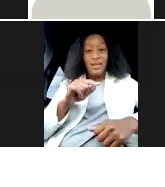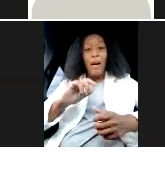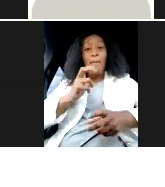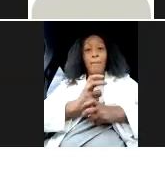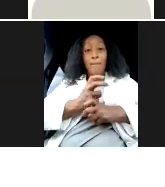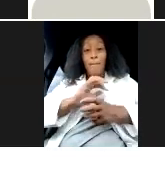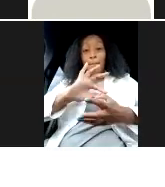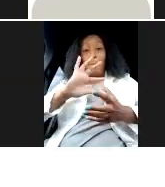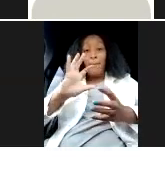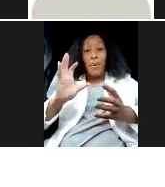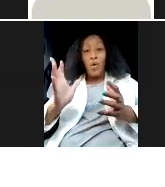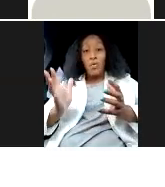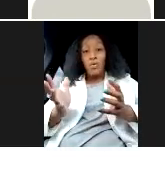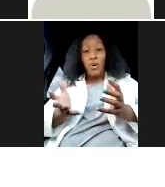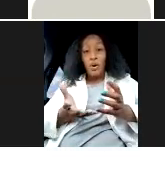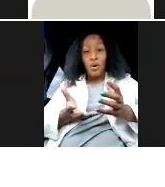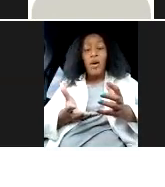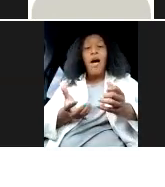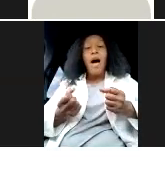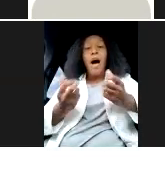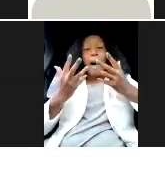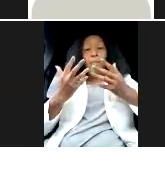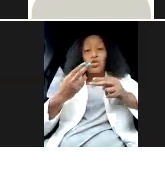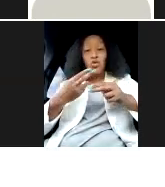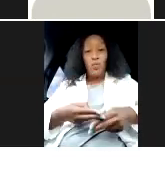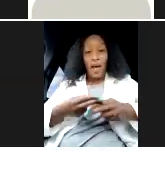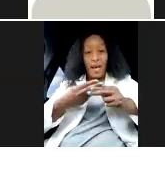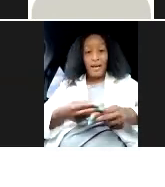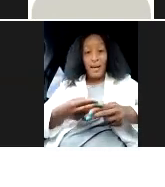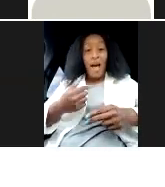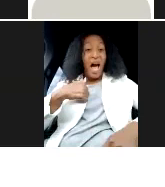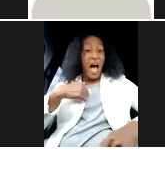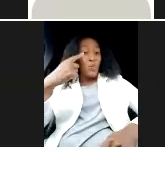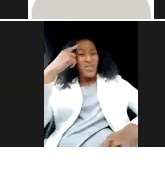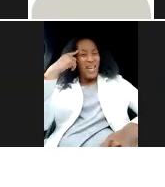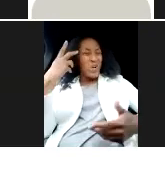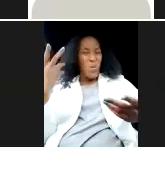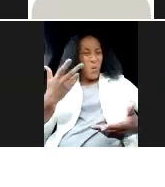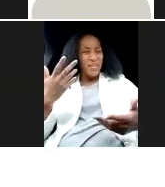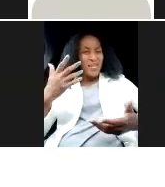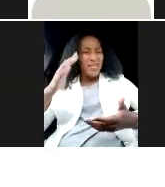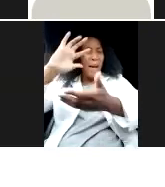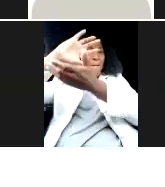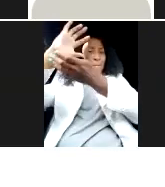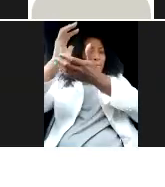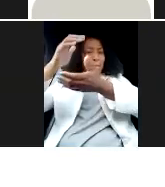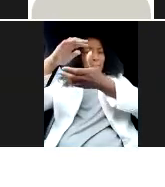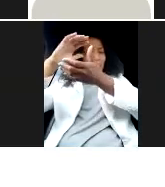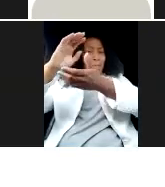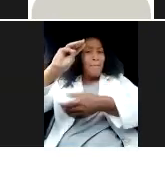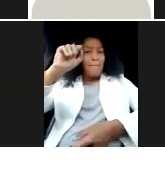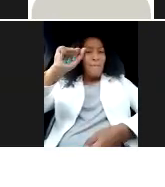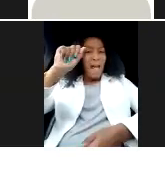I would have asked the question, what will be the mass of this boulder? Because weigh is actually a different property,